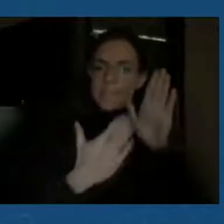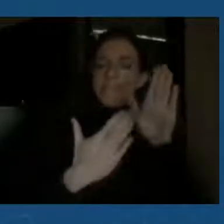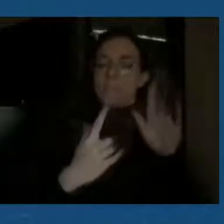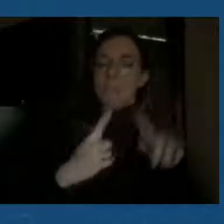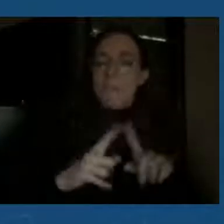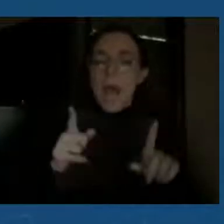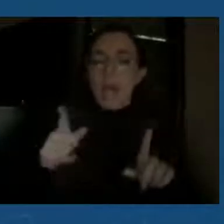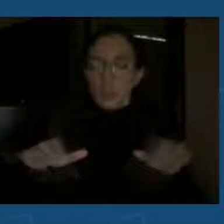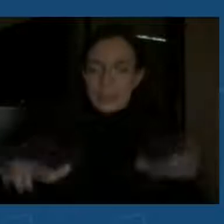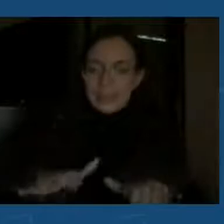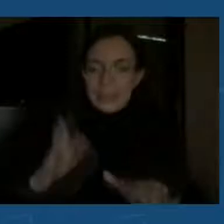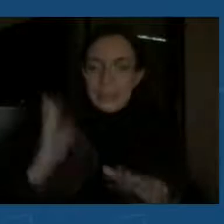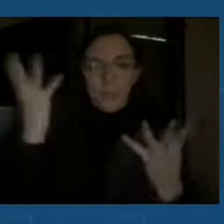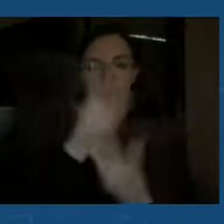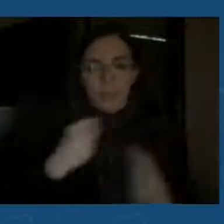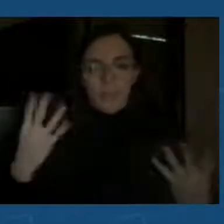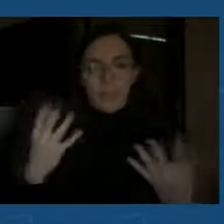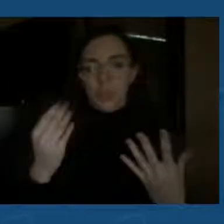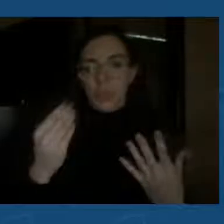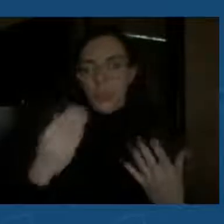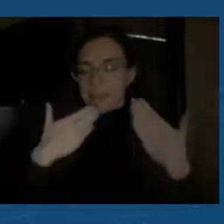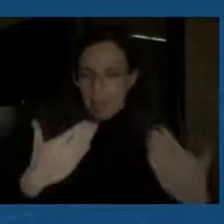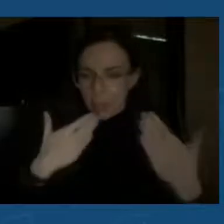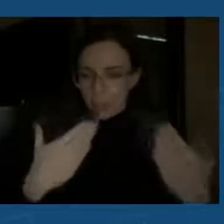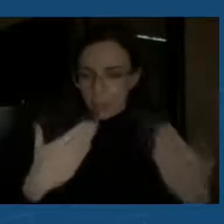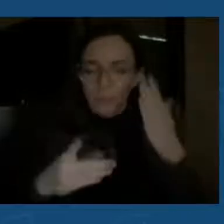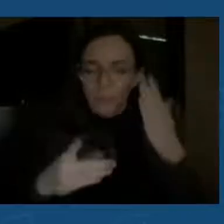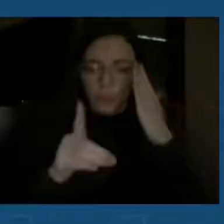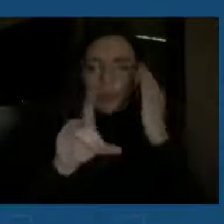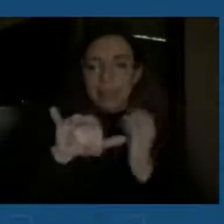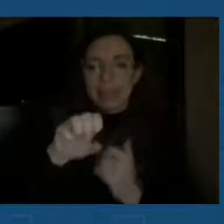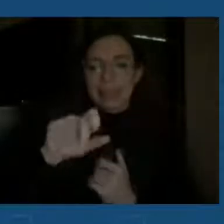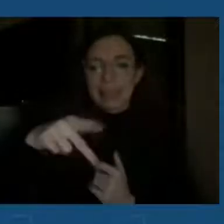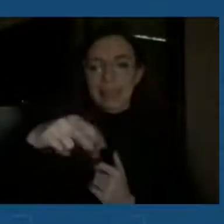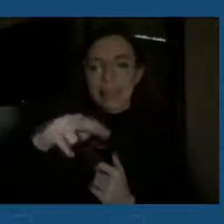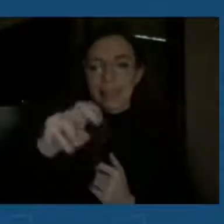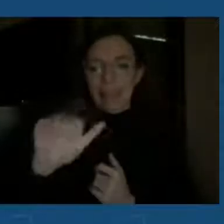and we thank you. Let's give a round of applause for Despina Garcia.